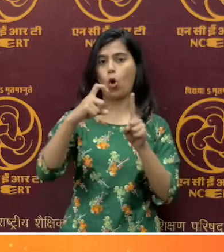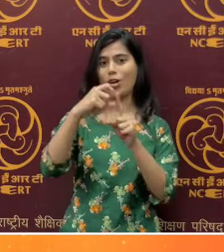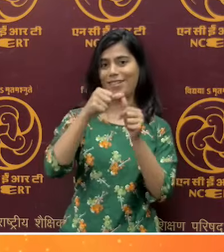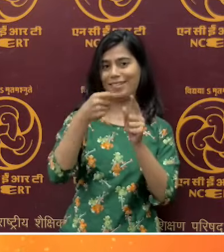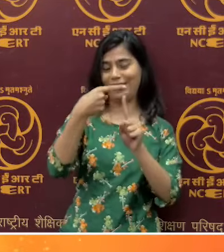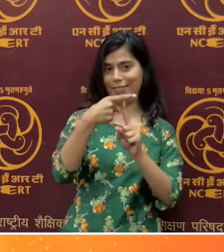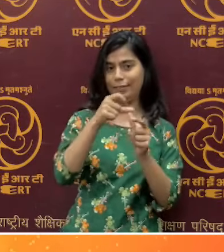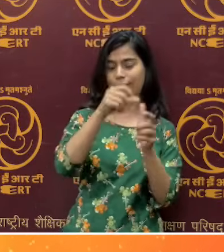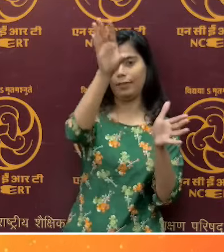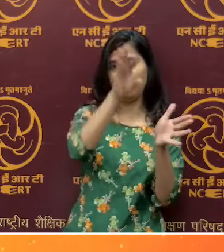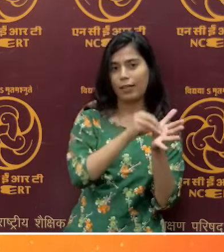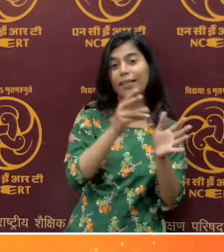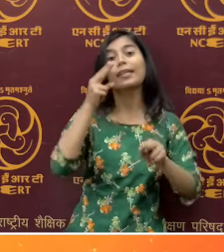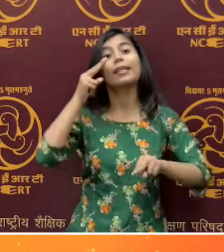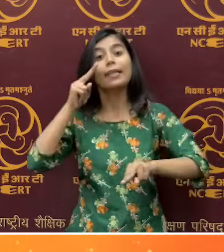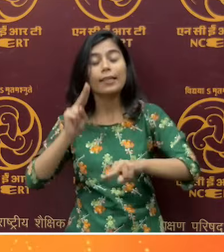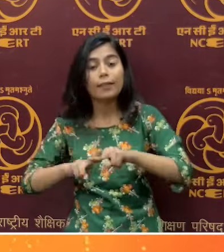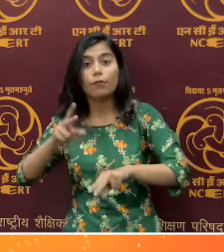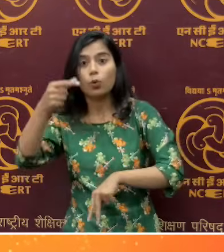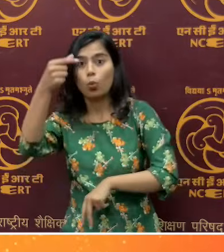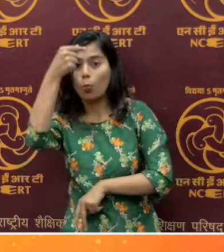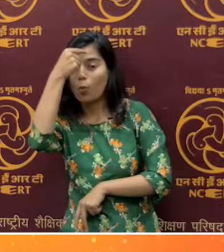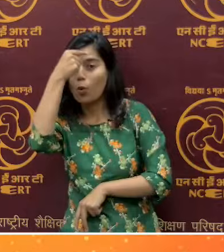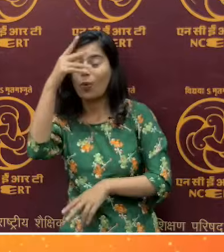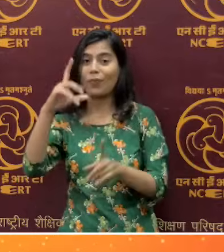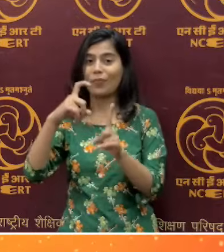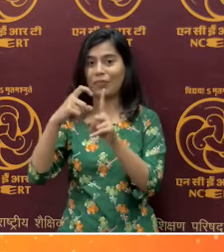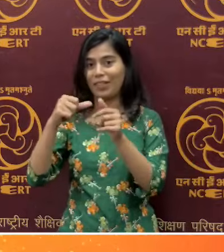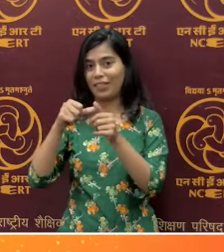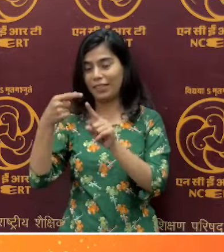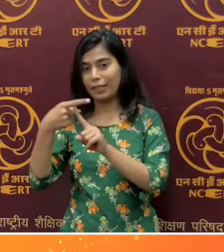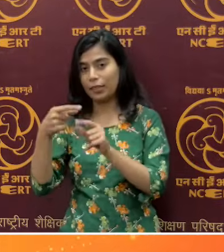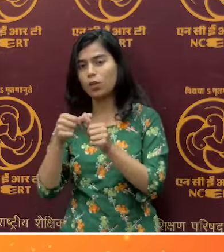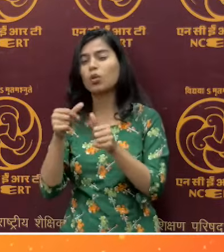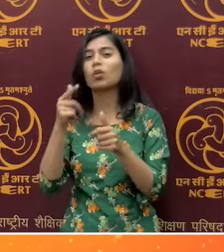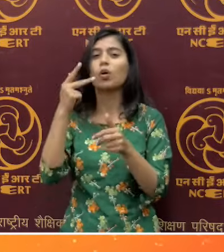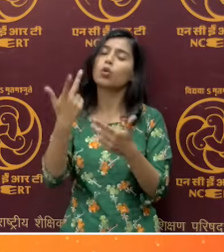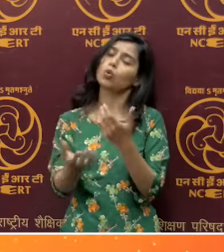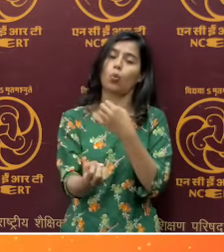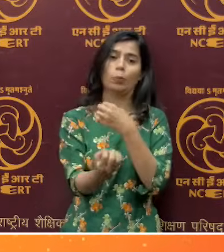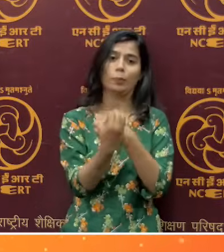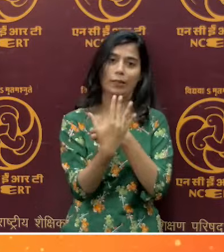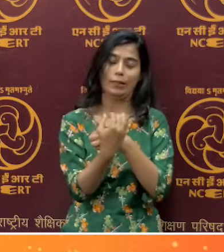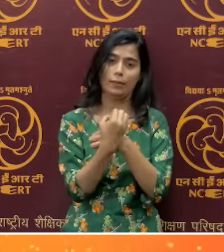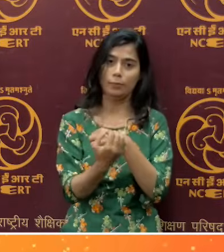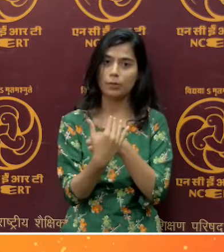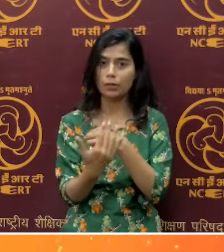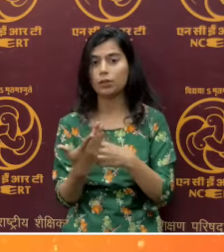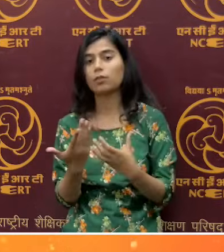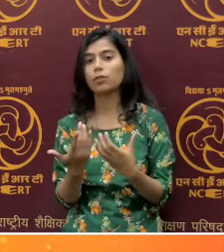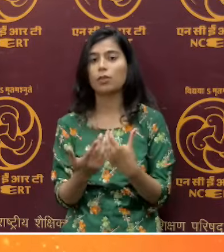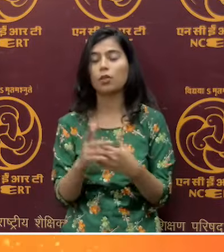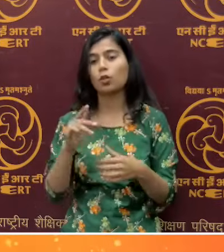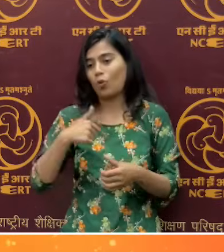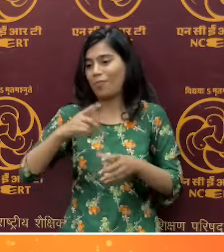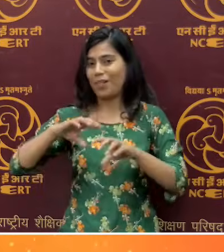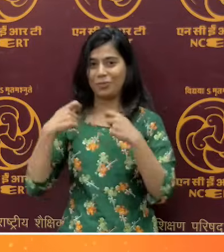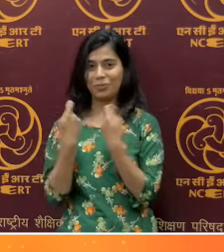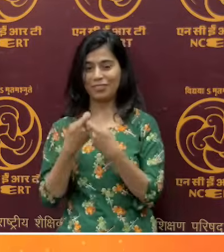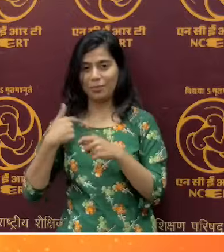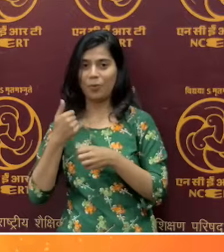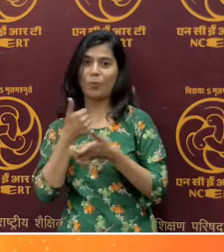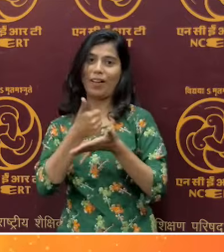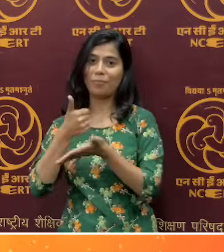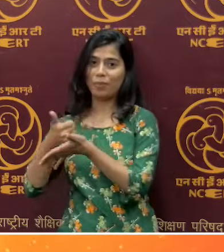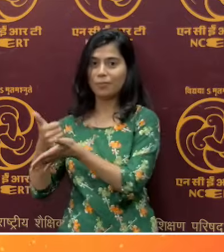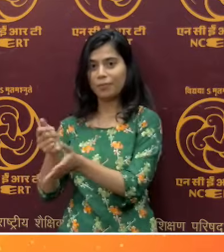kids. facing any difficulty in terms of data migration, then please reach out to us so that our team can help you on that ground. Yeah. Right.